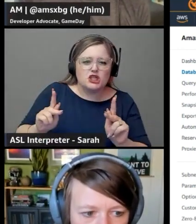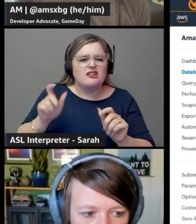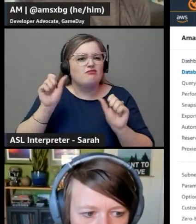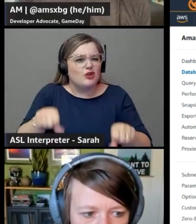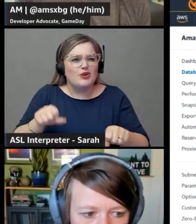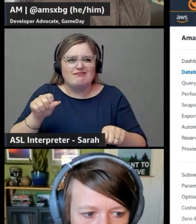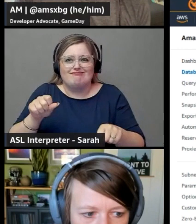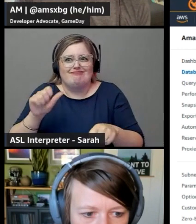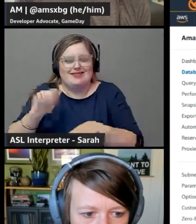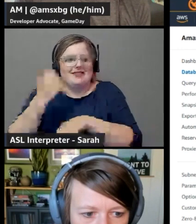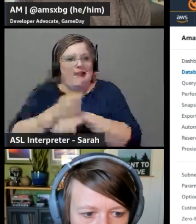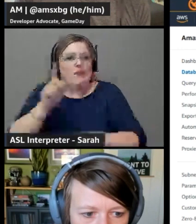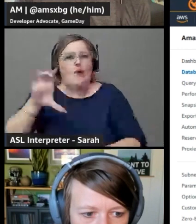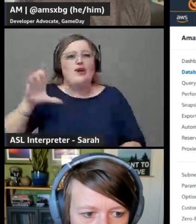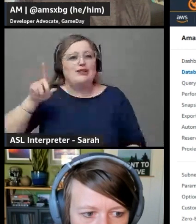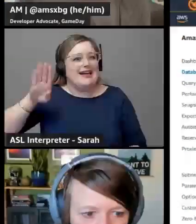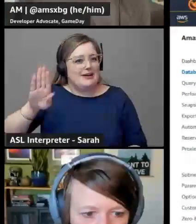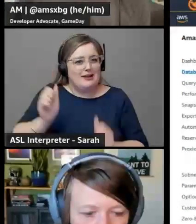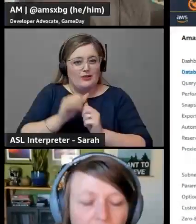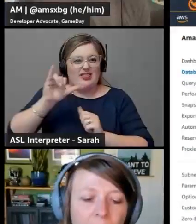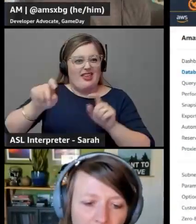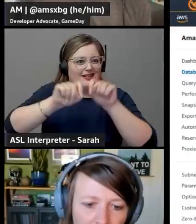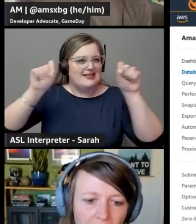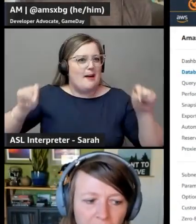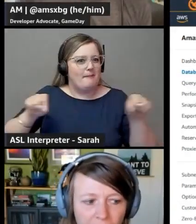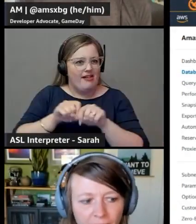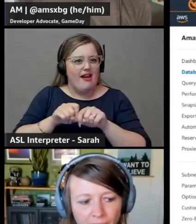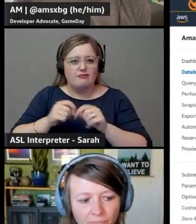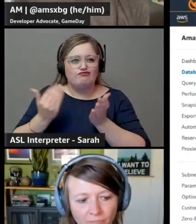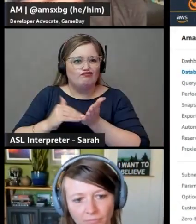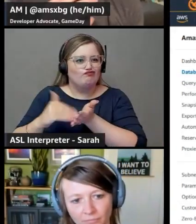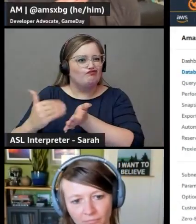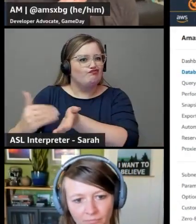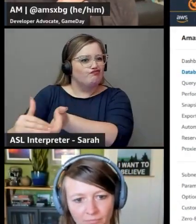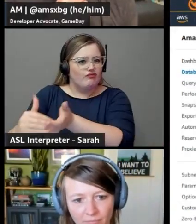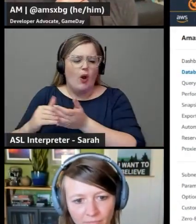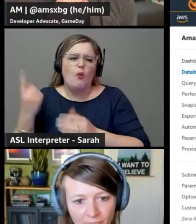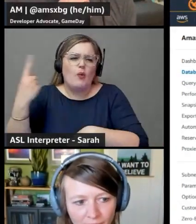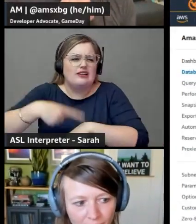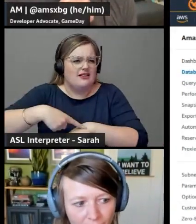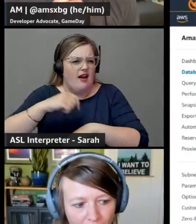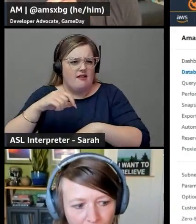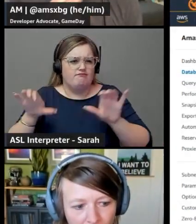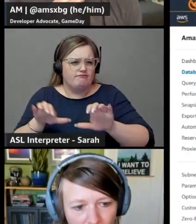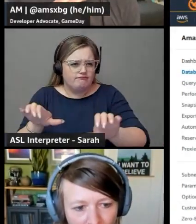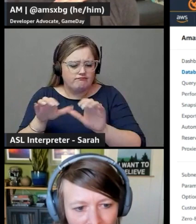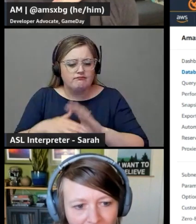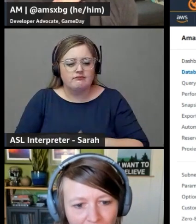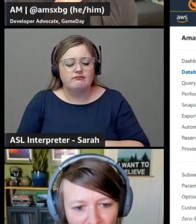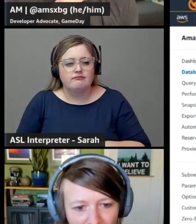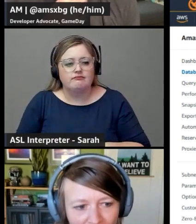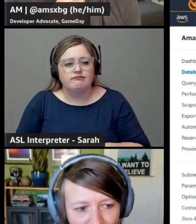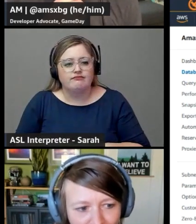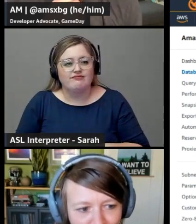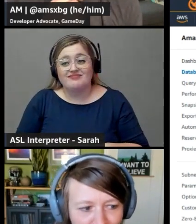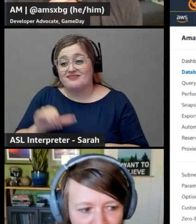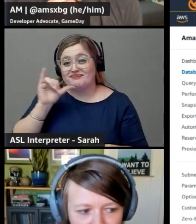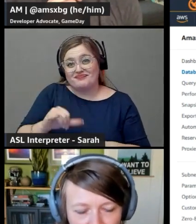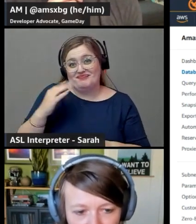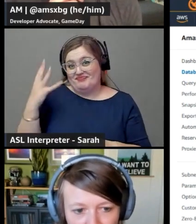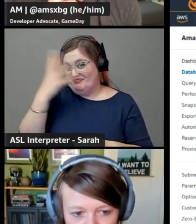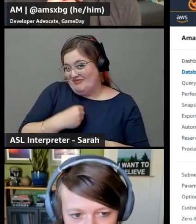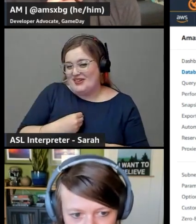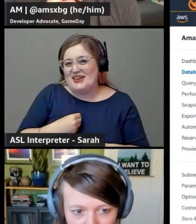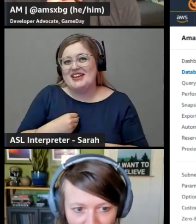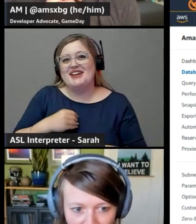with that CloudFormation template and just using the same thing. So it's a one-time action. But that is the beauty of infrastructure